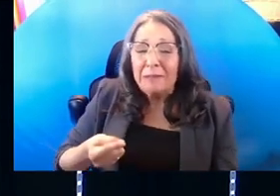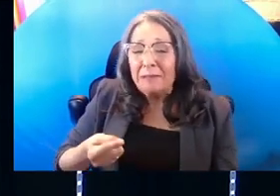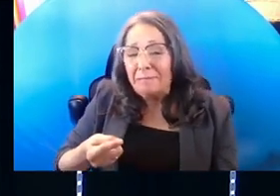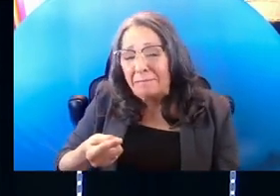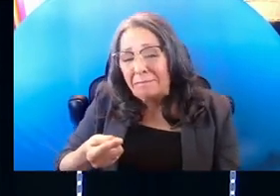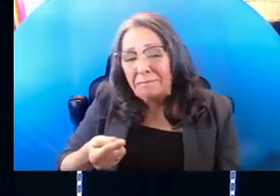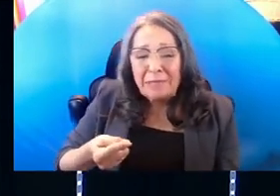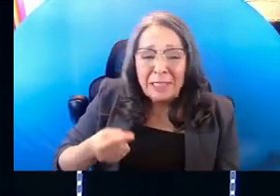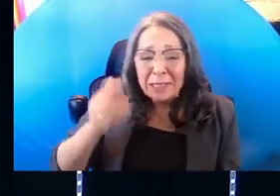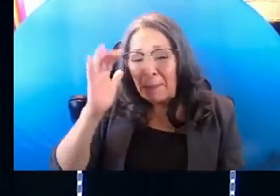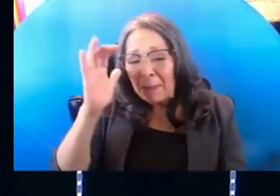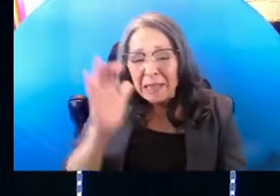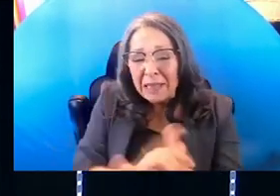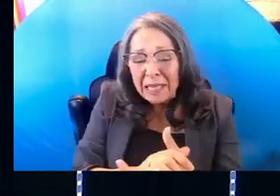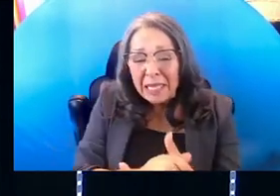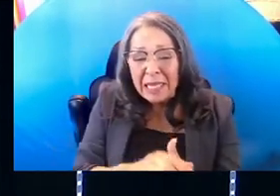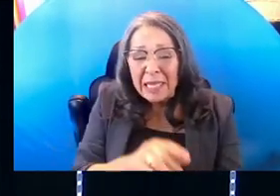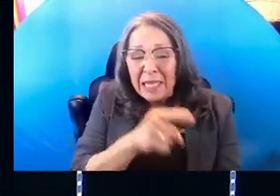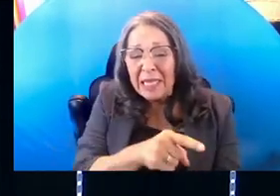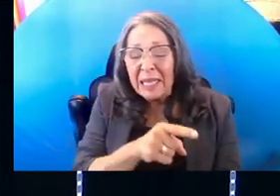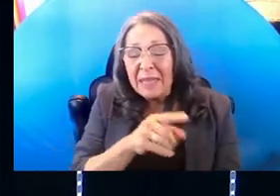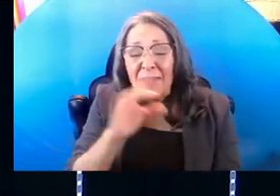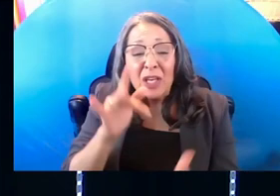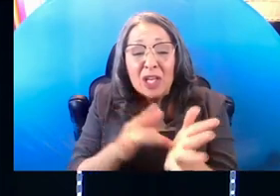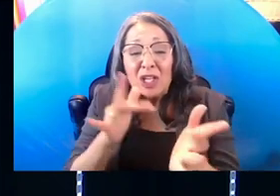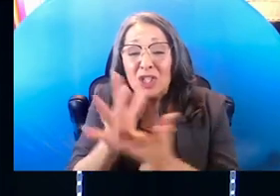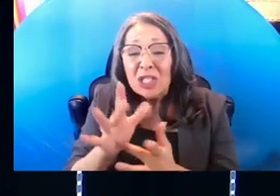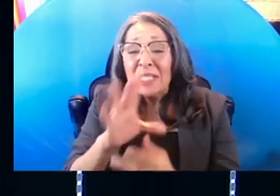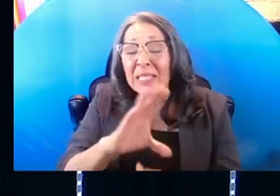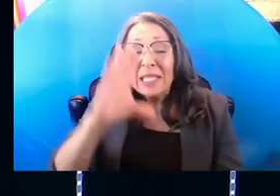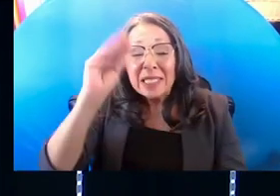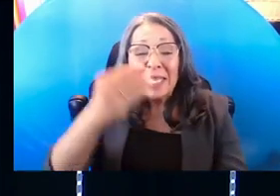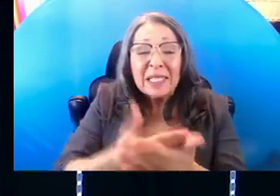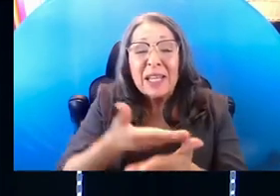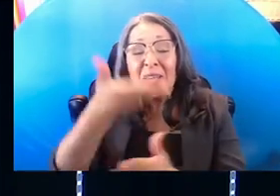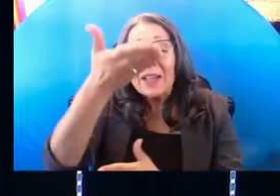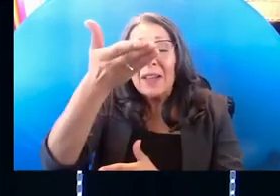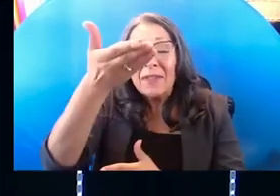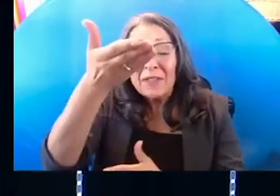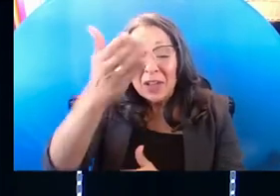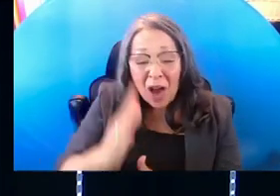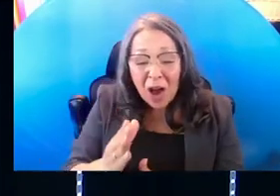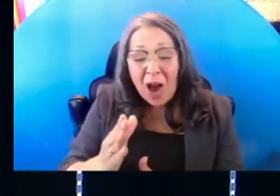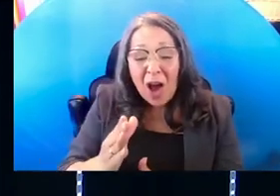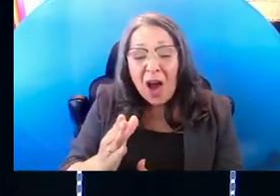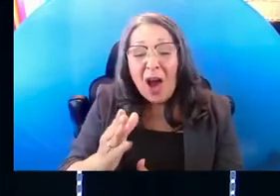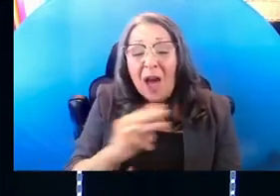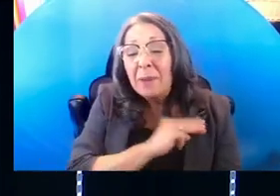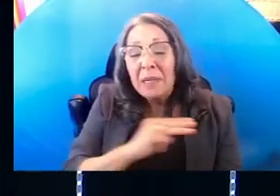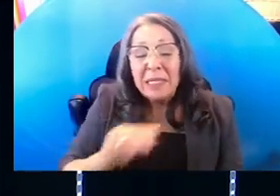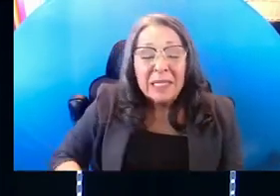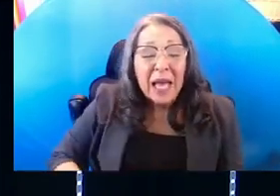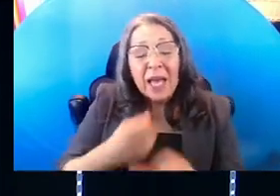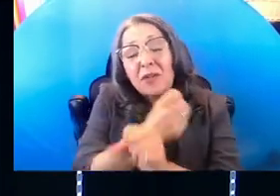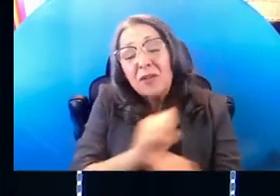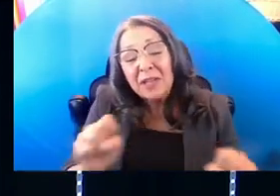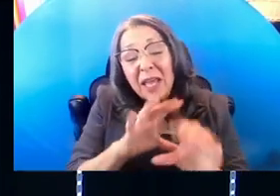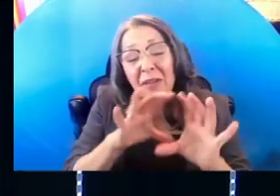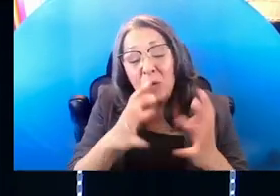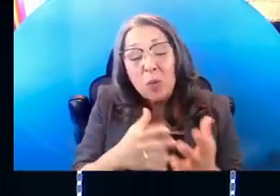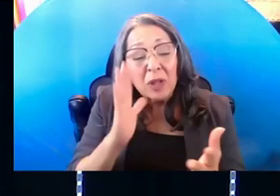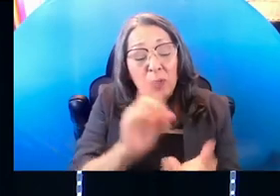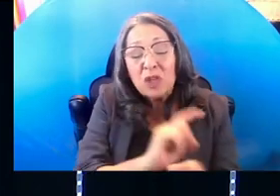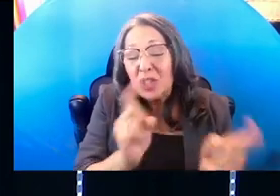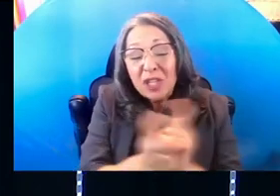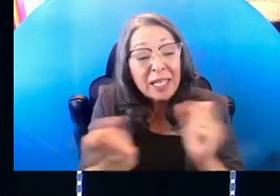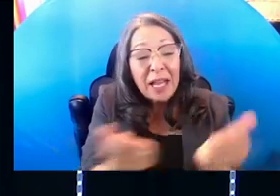my half-brother, that Jesus is the Son of God, that he is the Messiah, the Savior of the world, and that he's changing everything. But the good news is